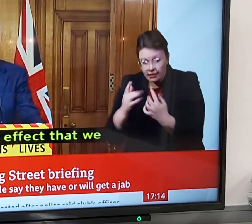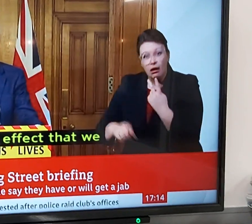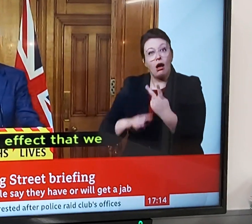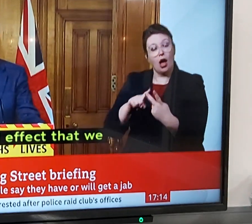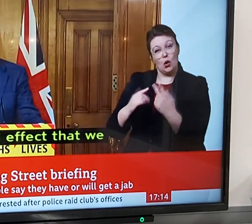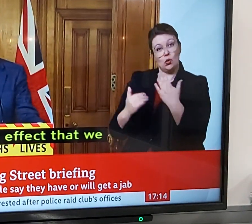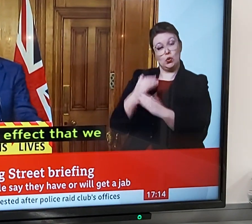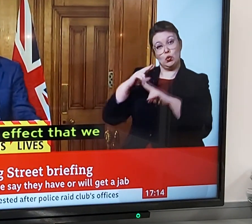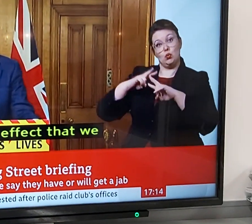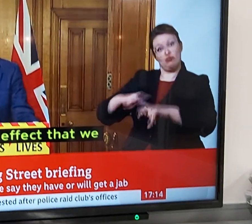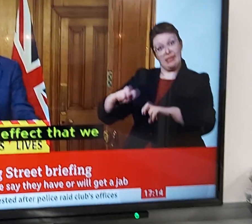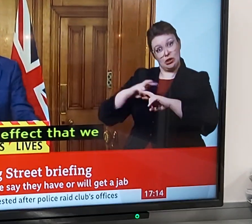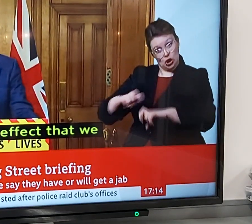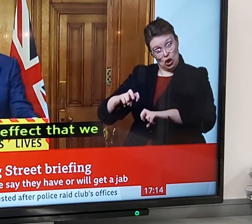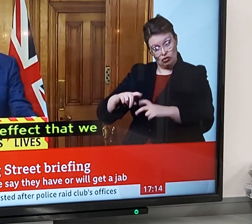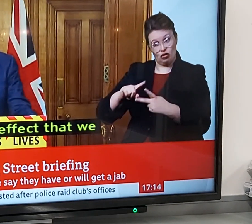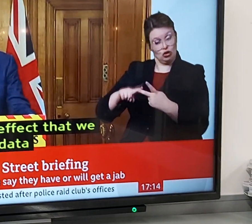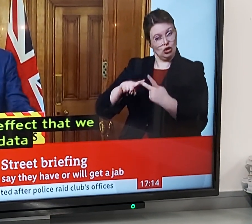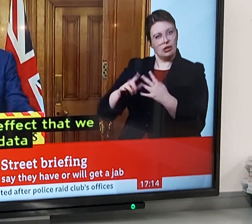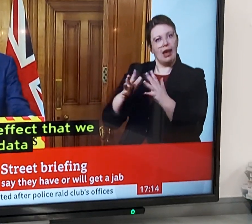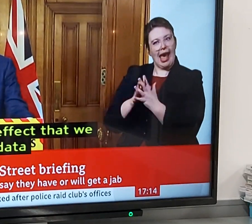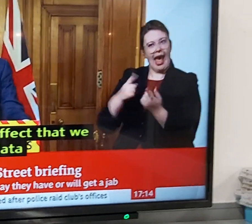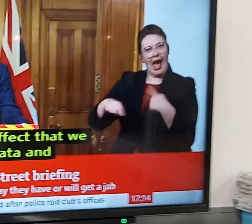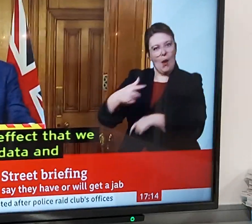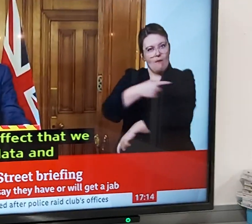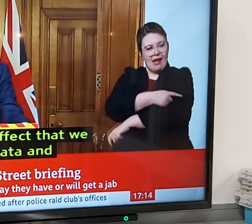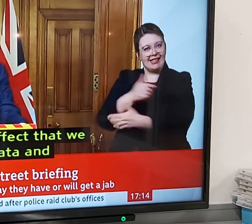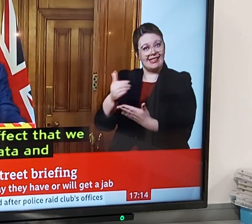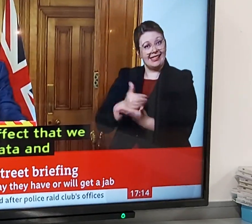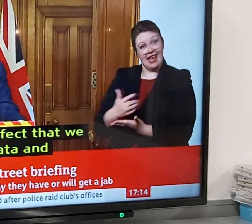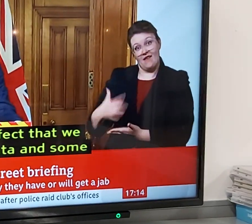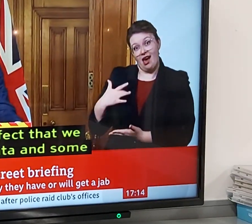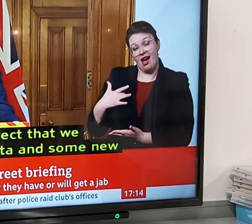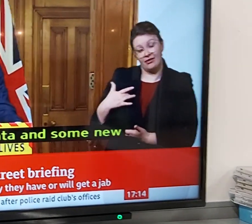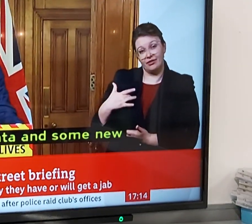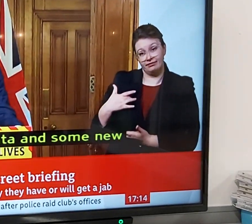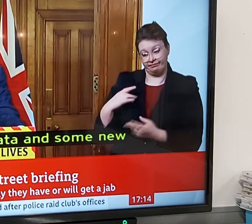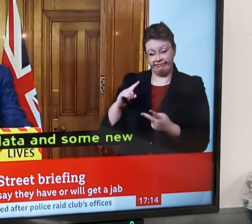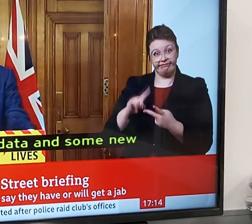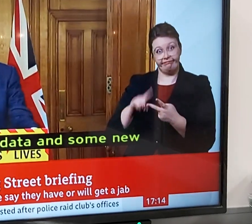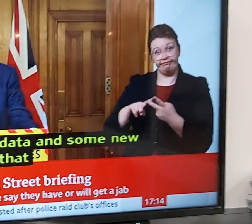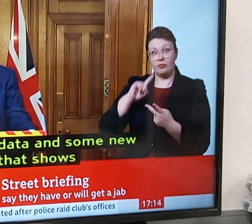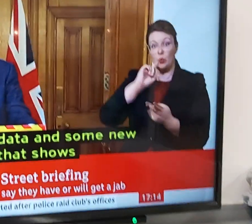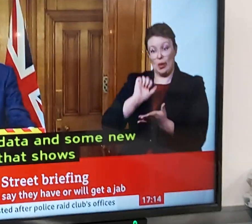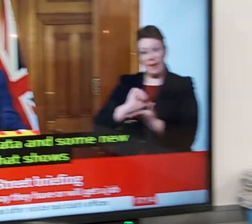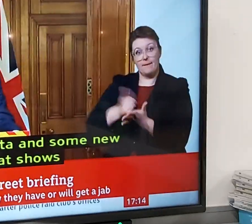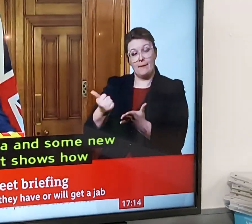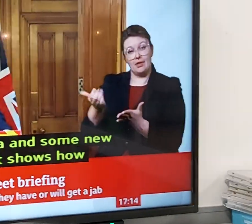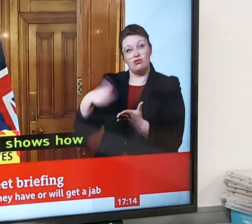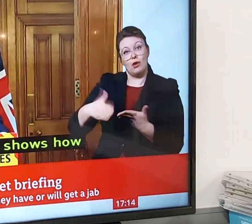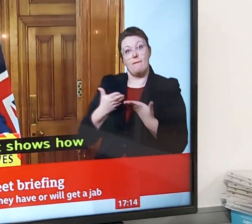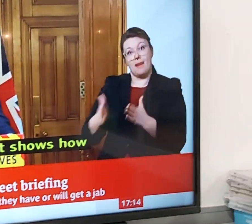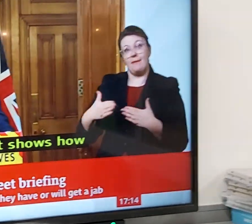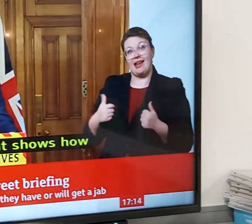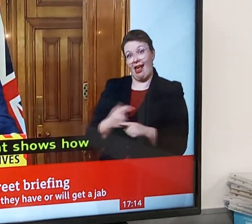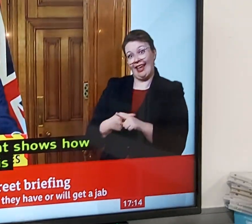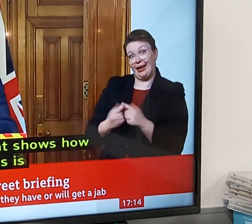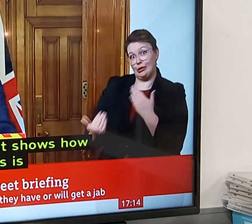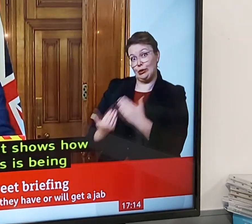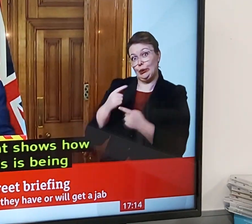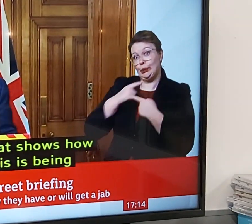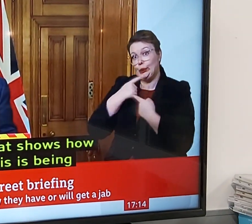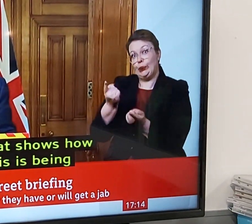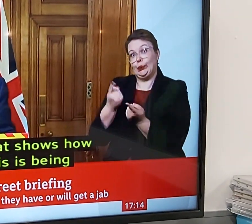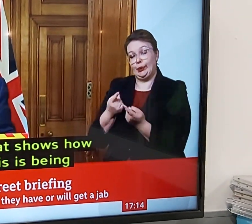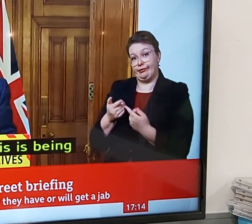that shows how it's saving lives. And this is being published in a paper by Public Health England and others right